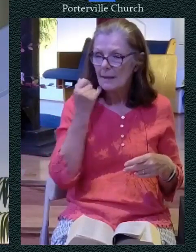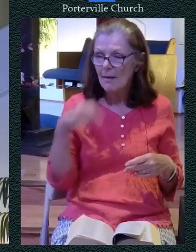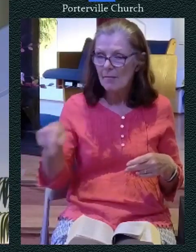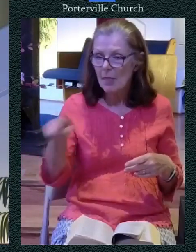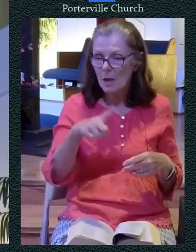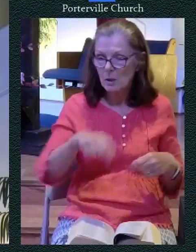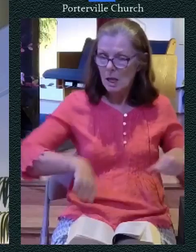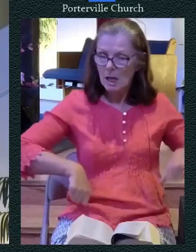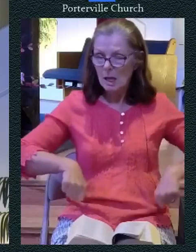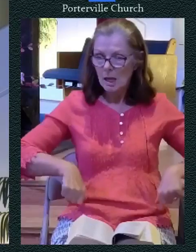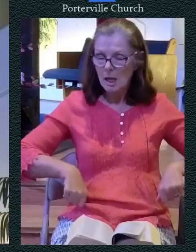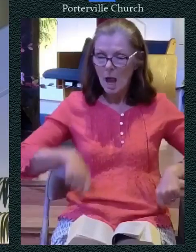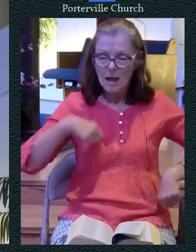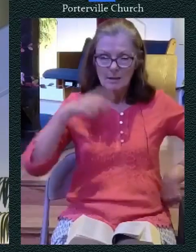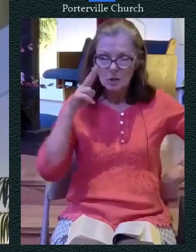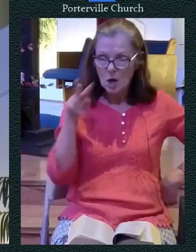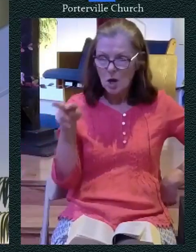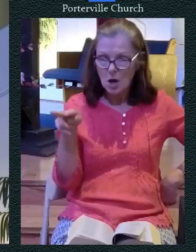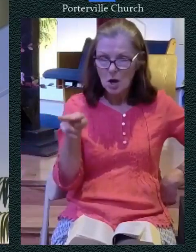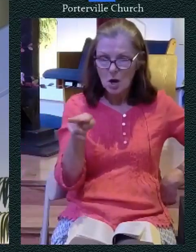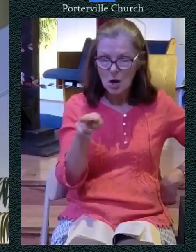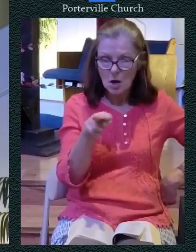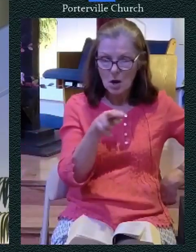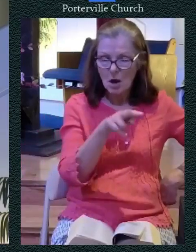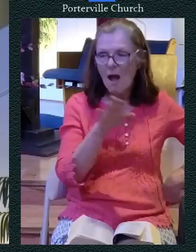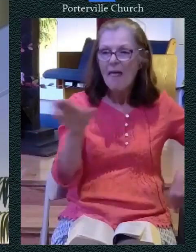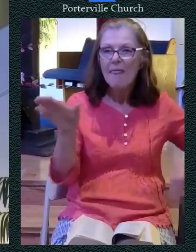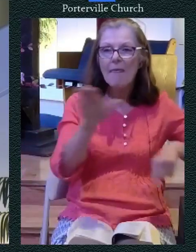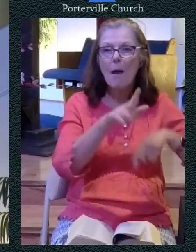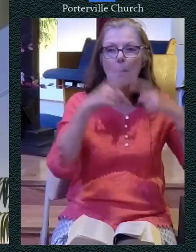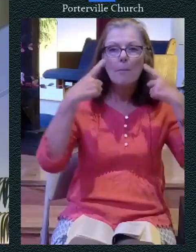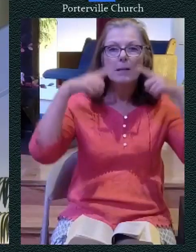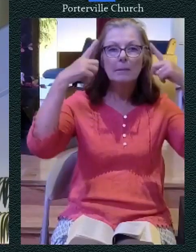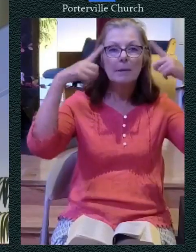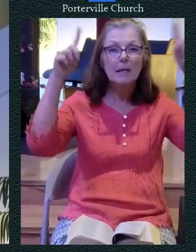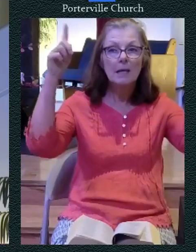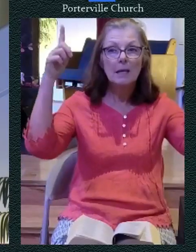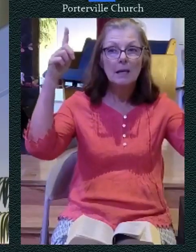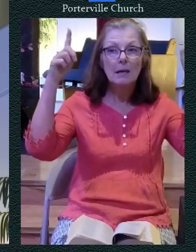as I saw the prosperity of the wicked.